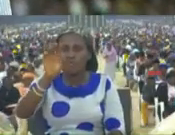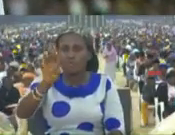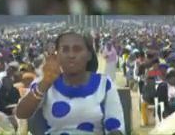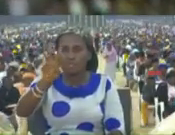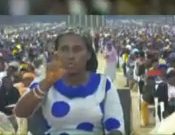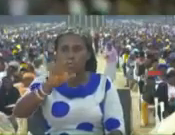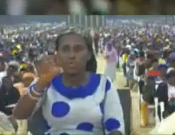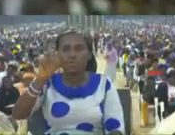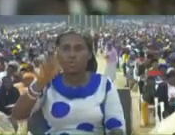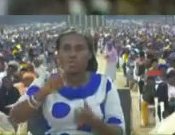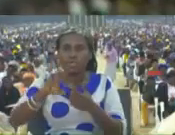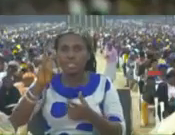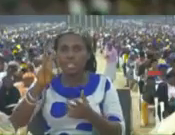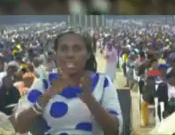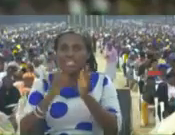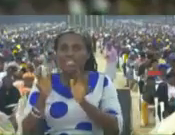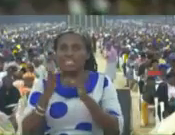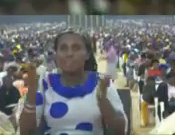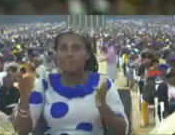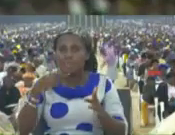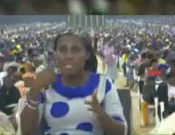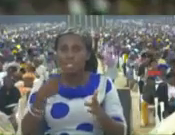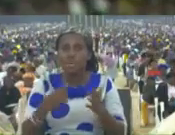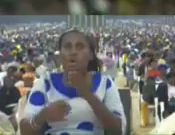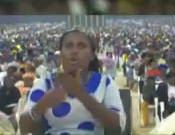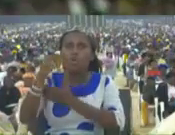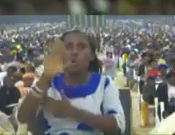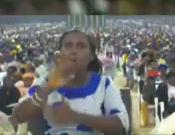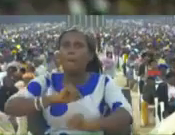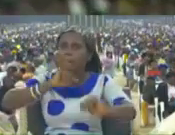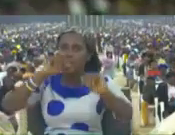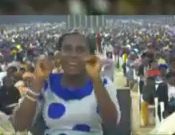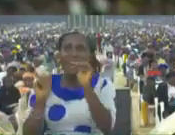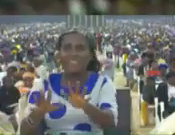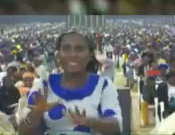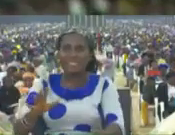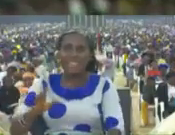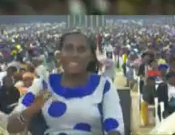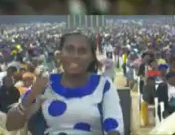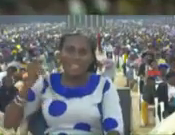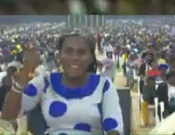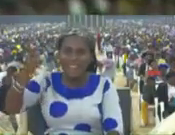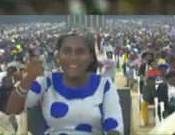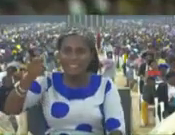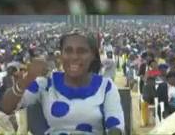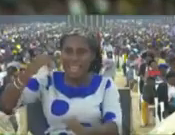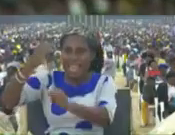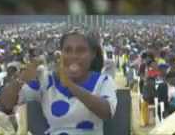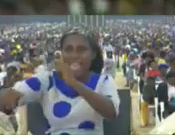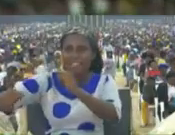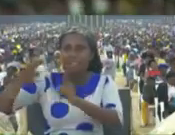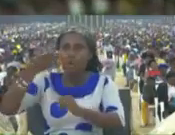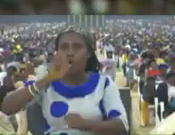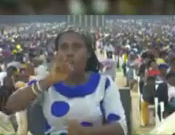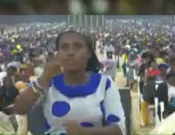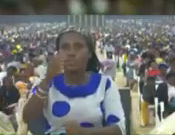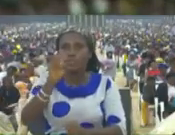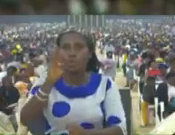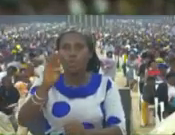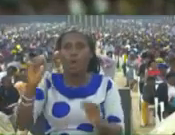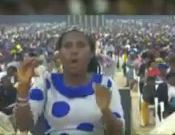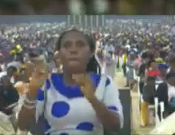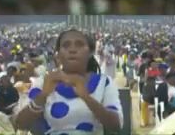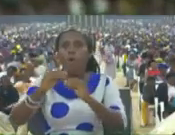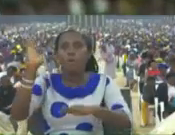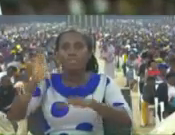the Bible said God blessed the latter end of Job more than the beginning.